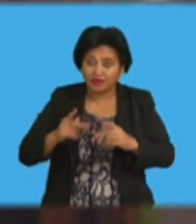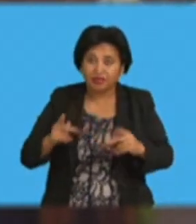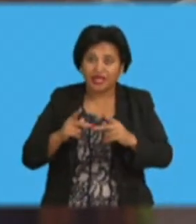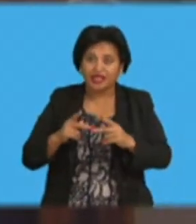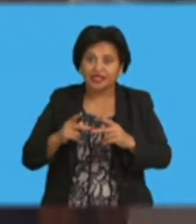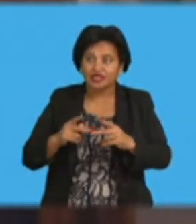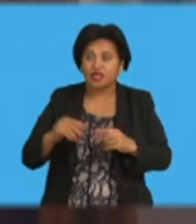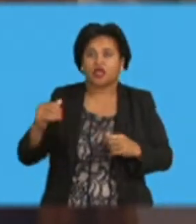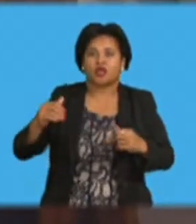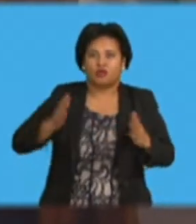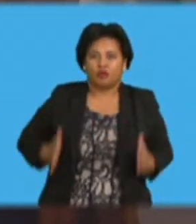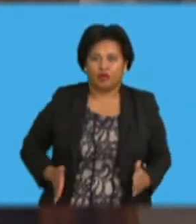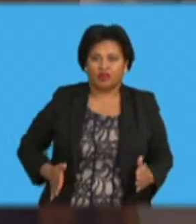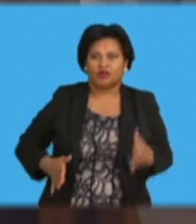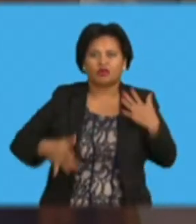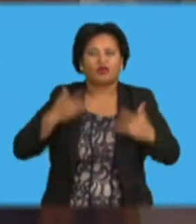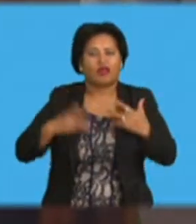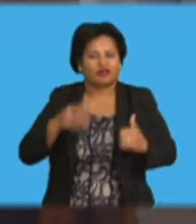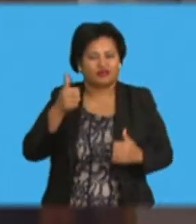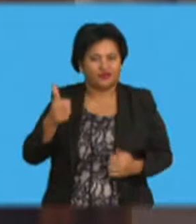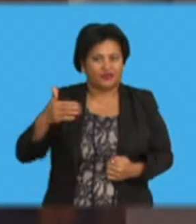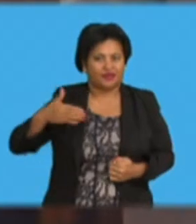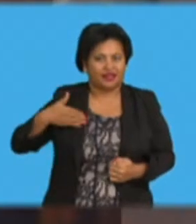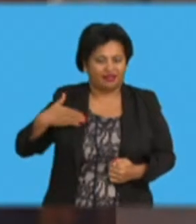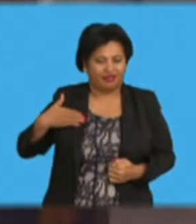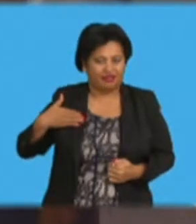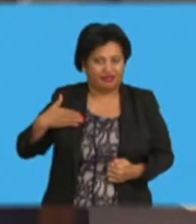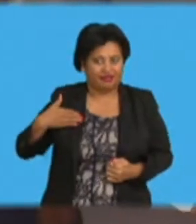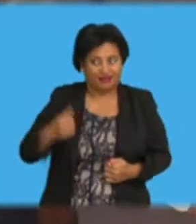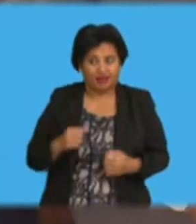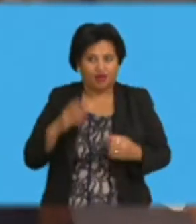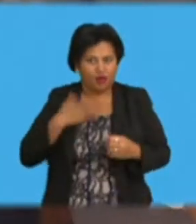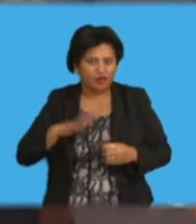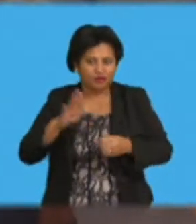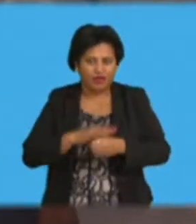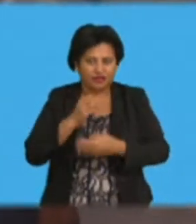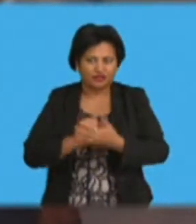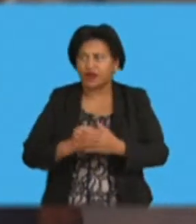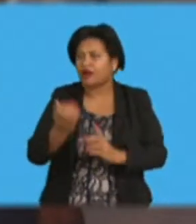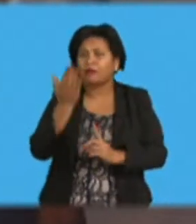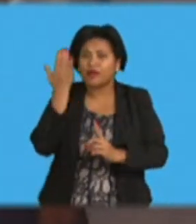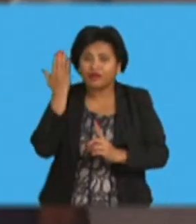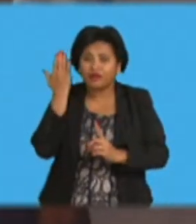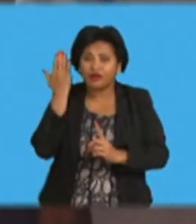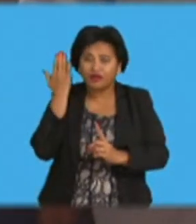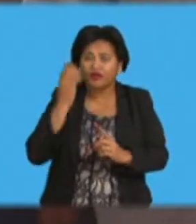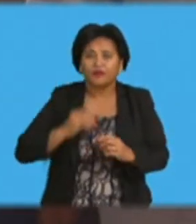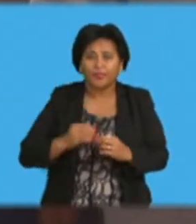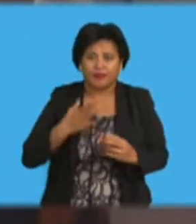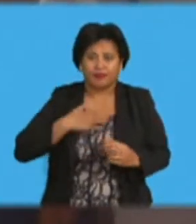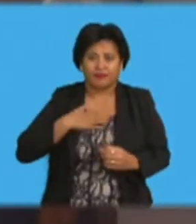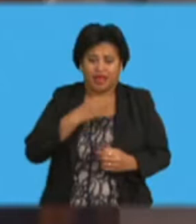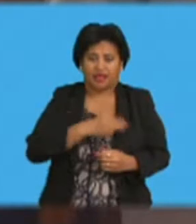health. So those are two things that we need to be able to focus on. In the past, we have tended to have, especially in my ministry,